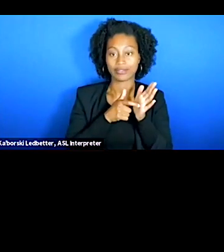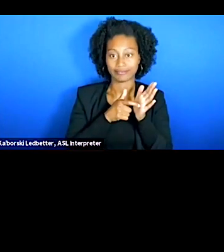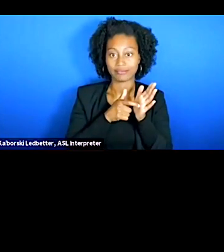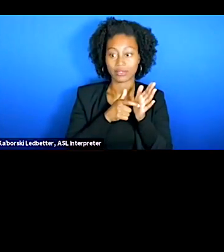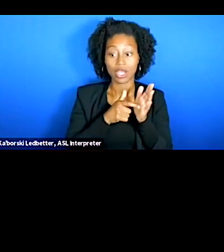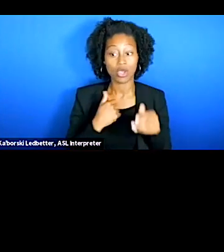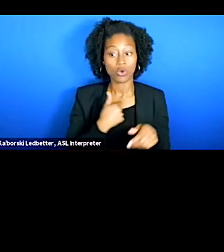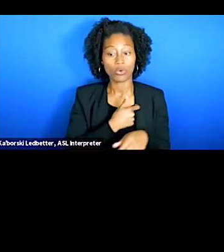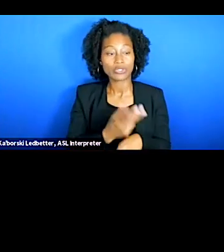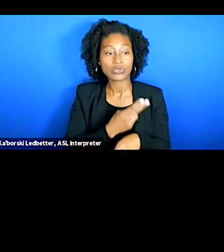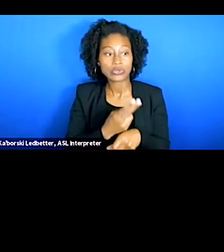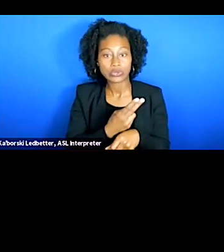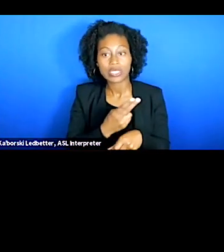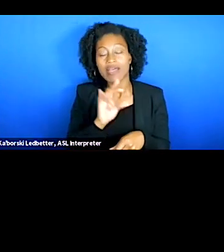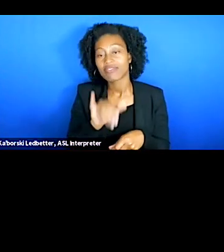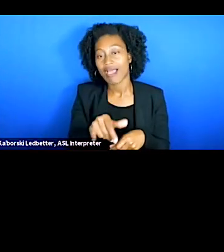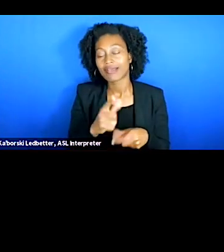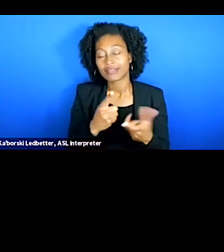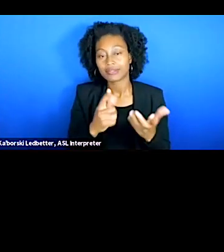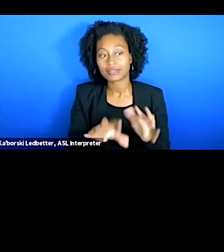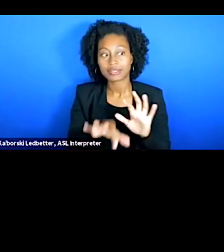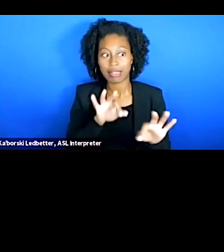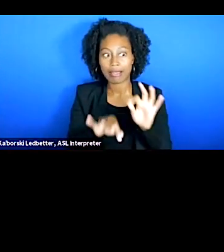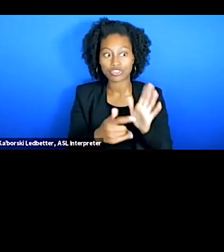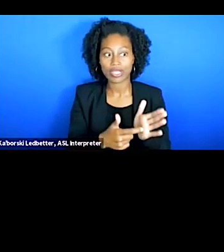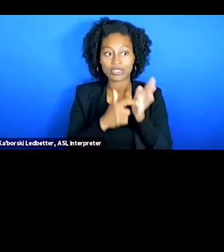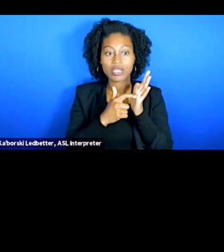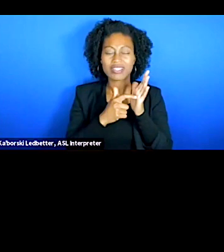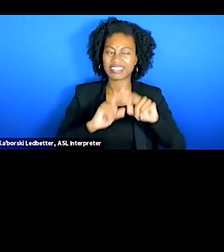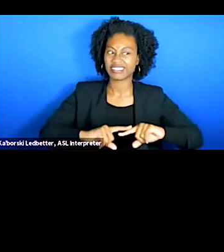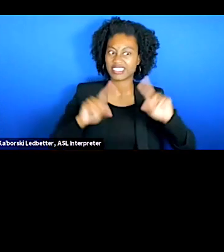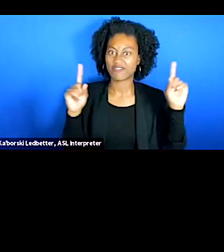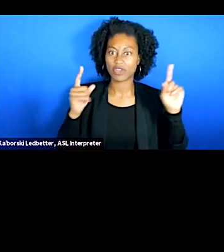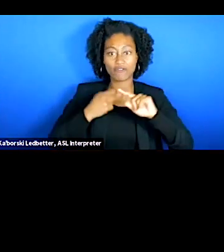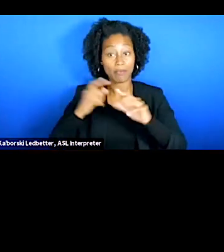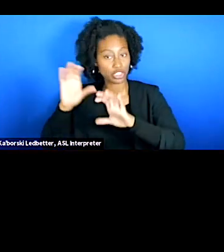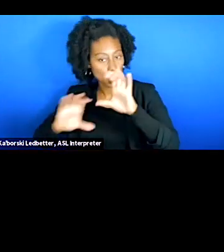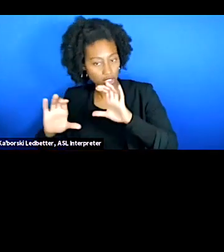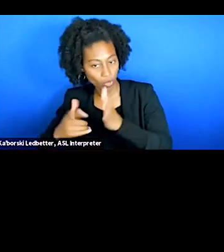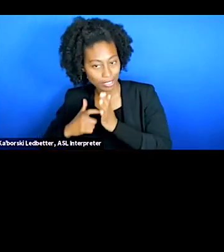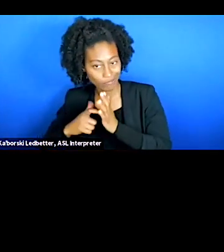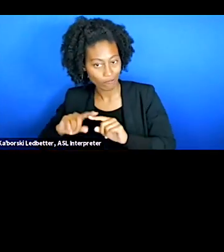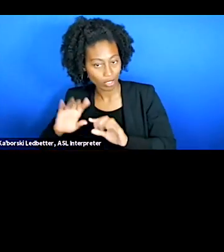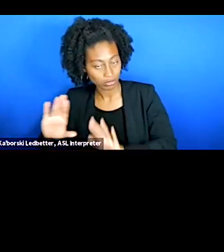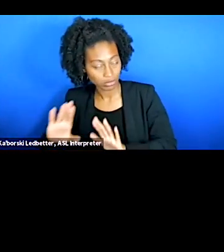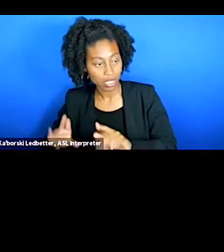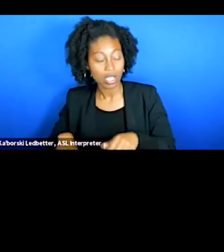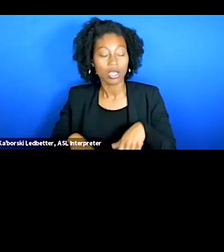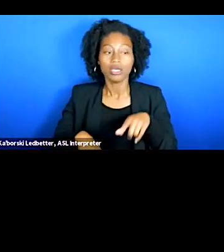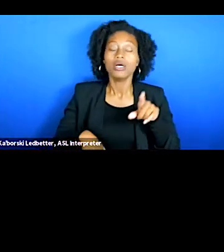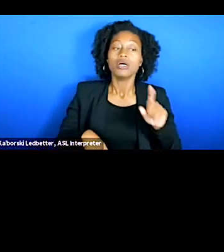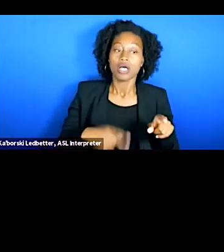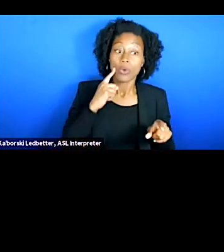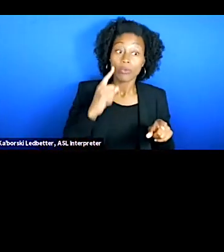criteria, which are different from the search criteria, to select the literature once we find it through our searches.